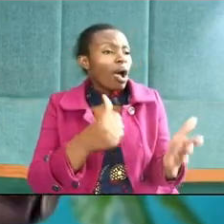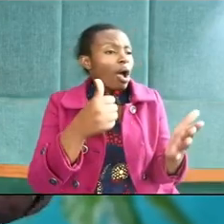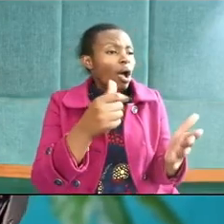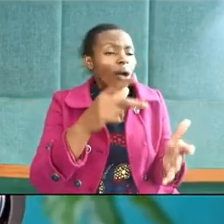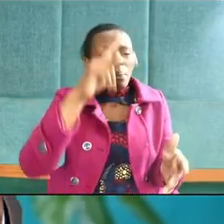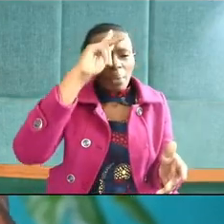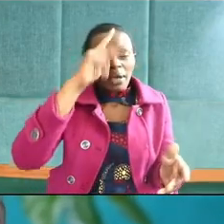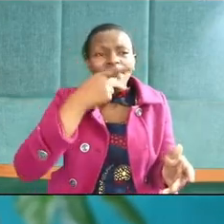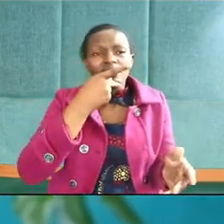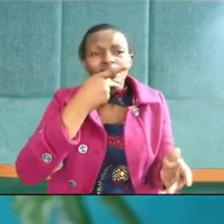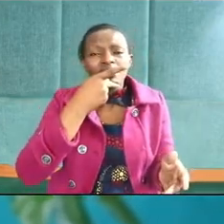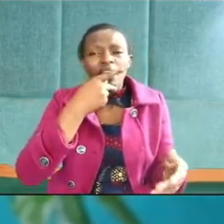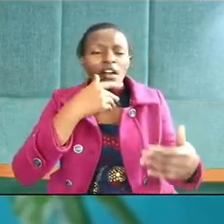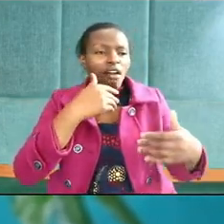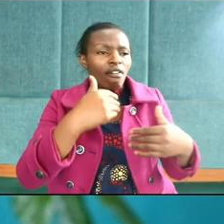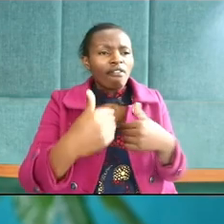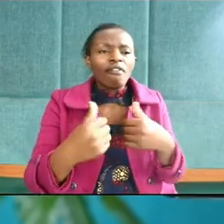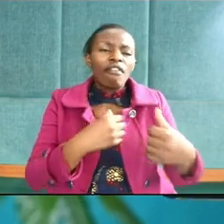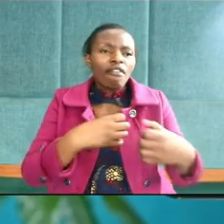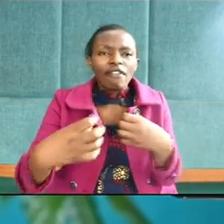differences and they resolve them.